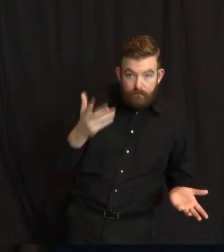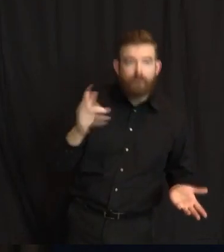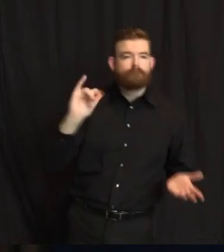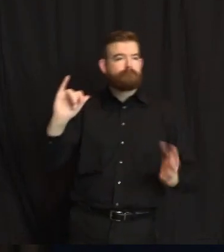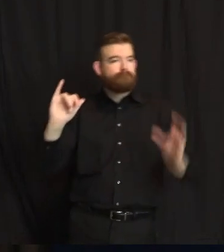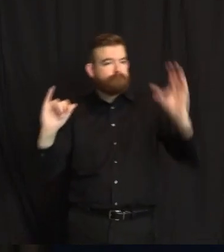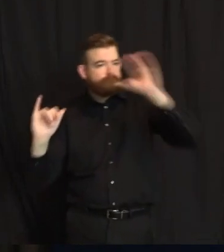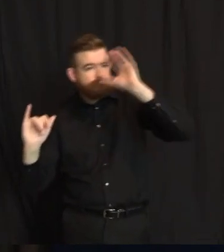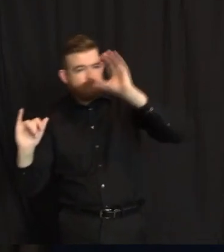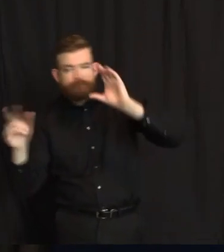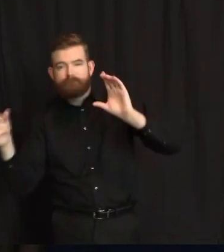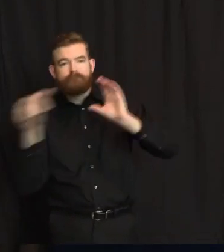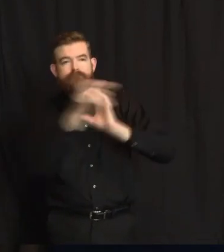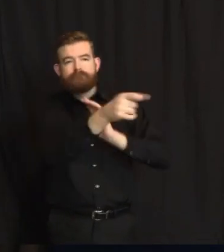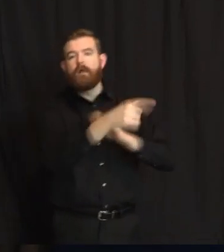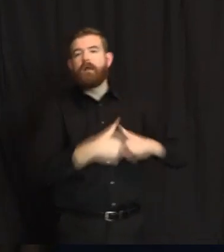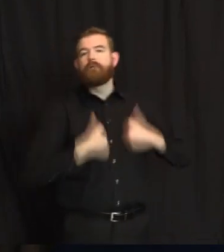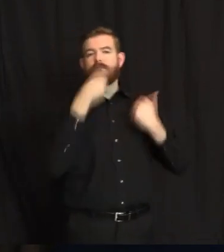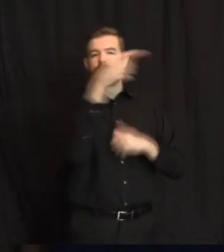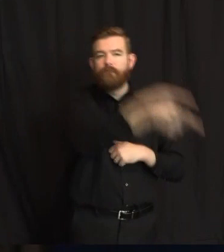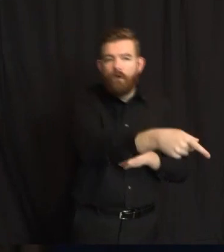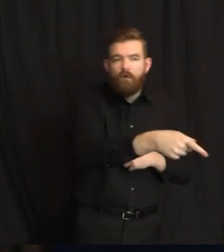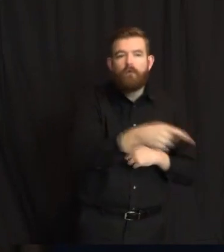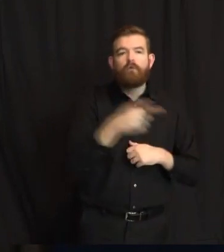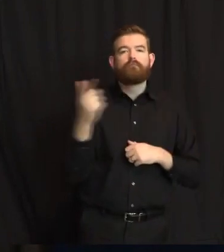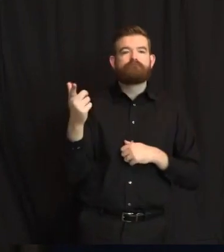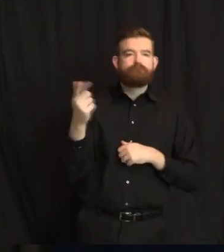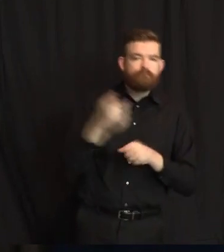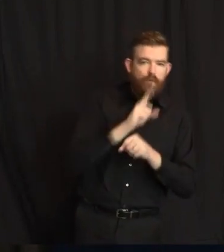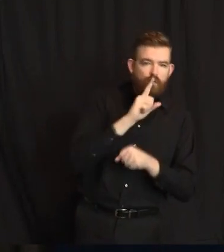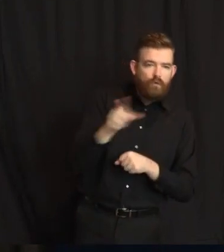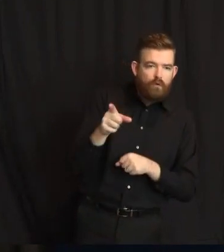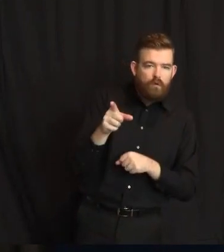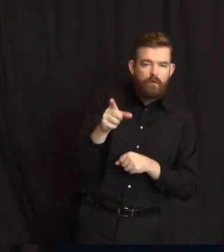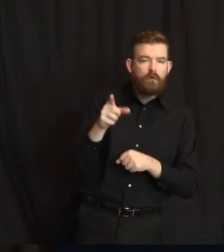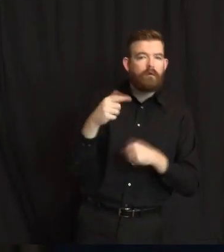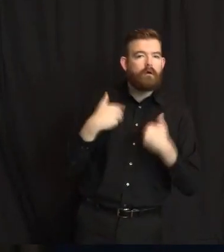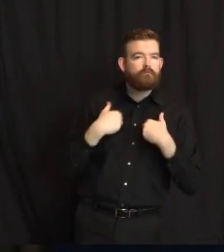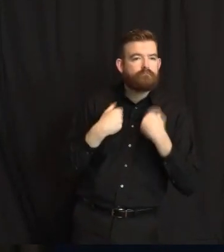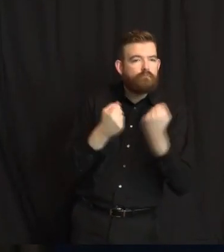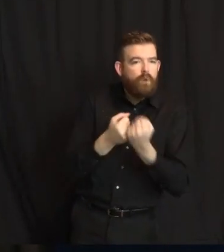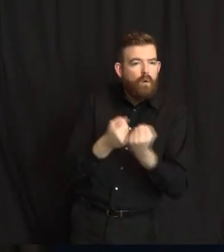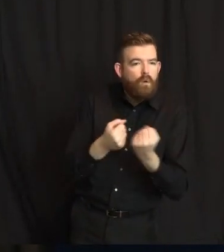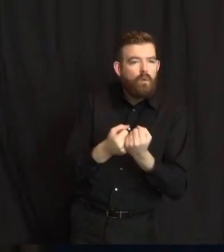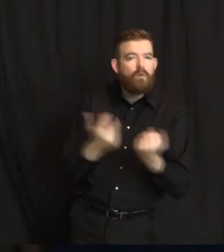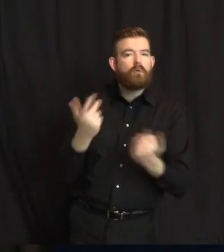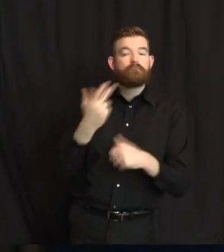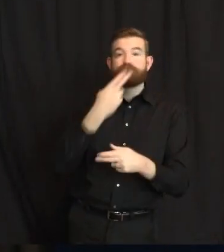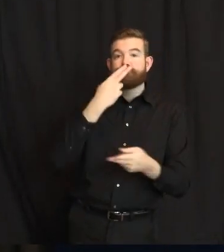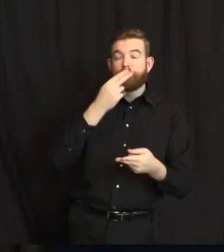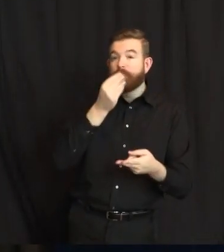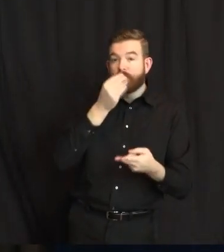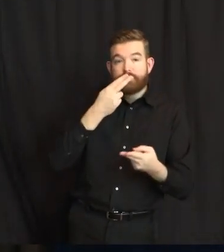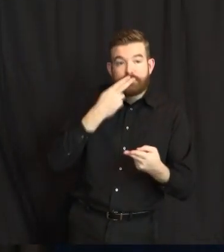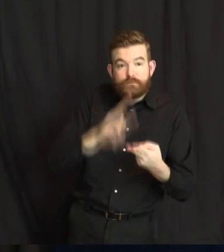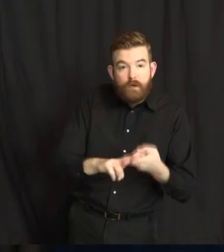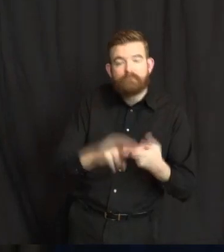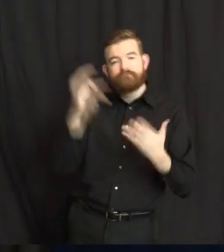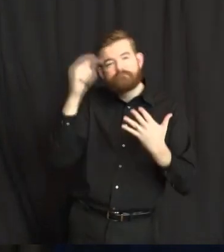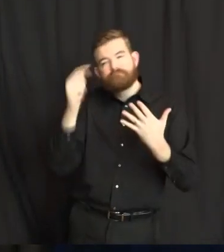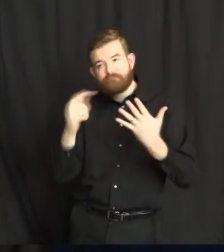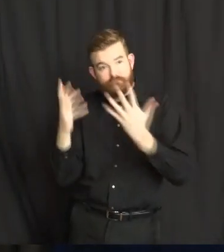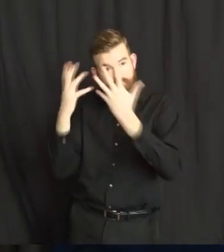ensure that they have access to general assistance and SNAP benefits before they leave our custody.